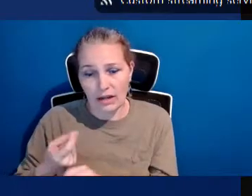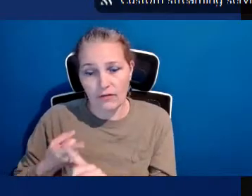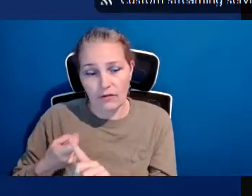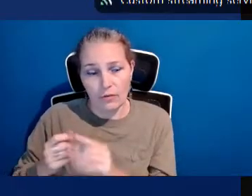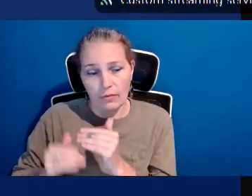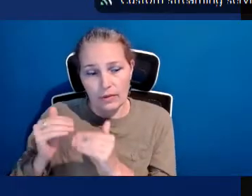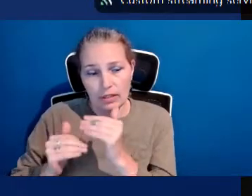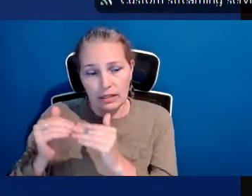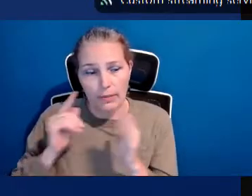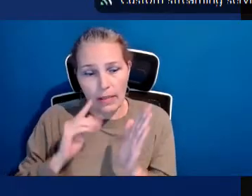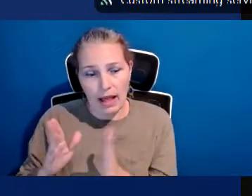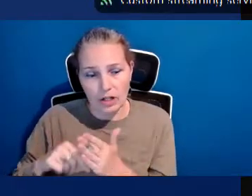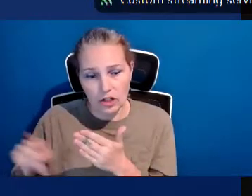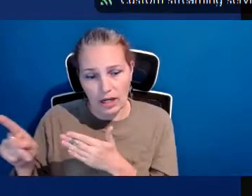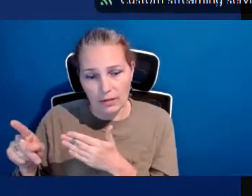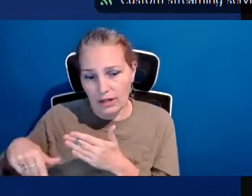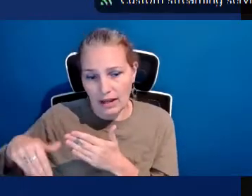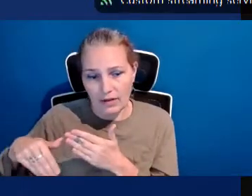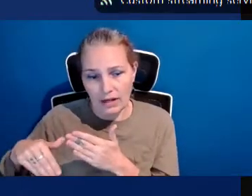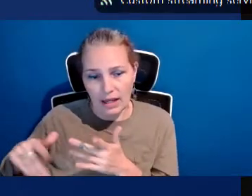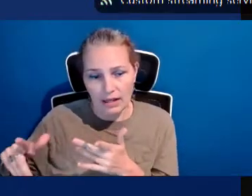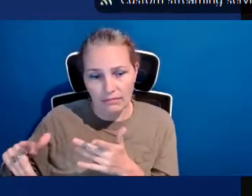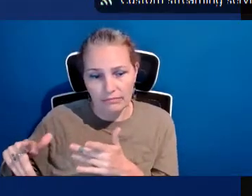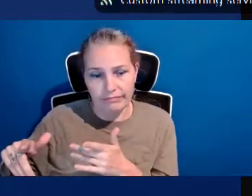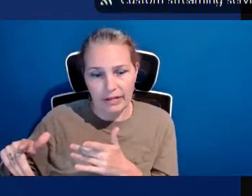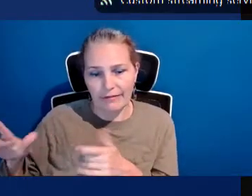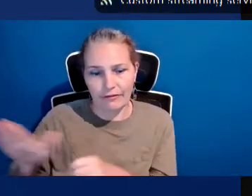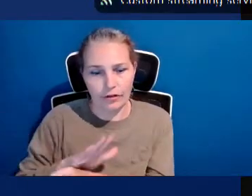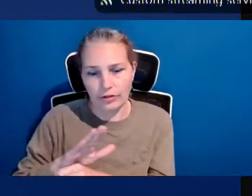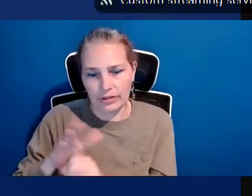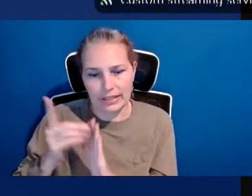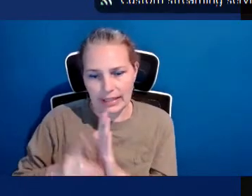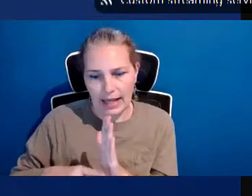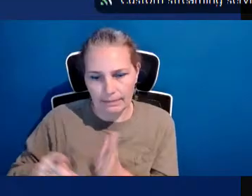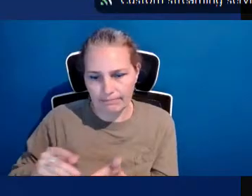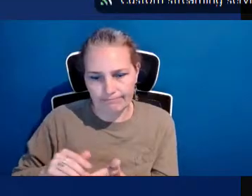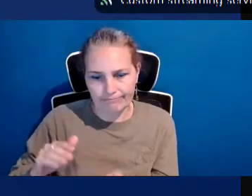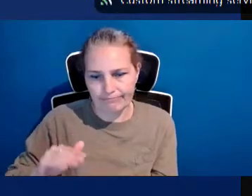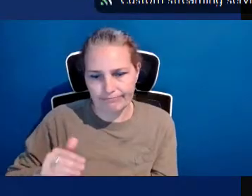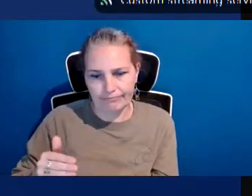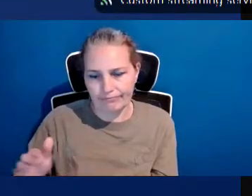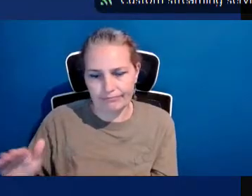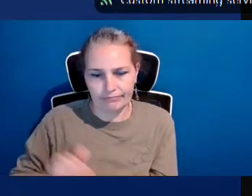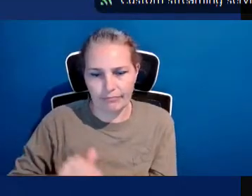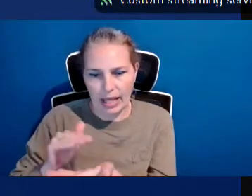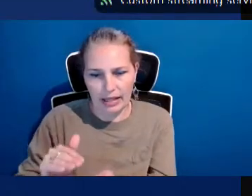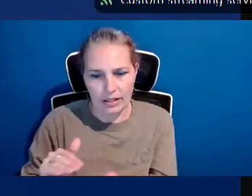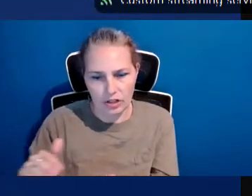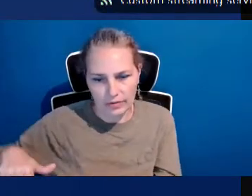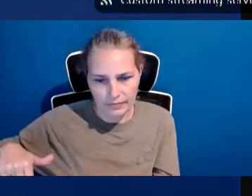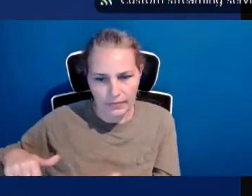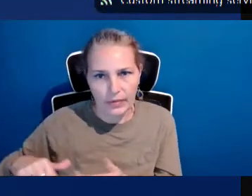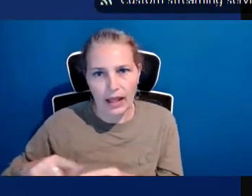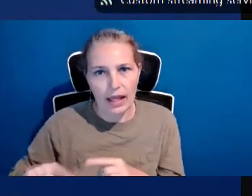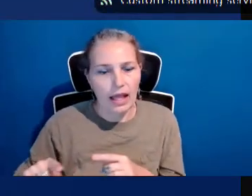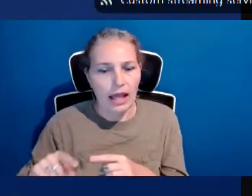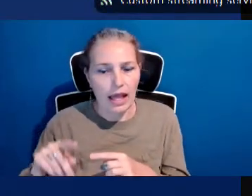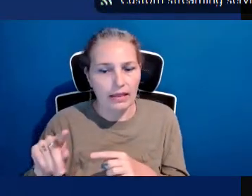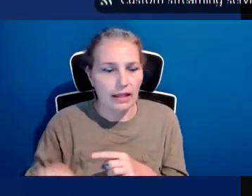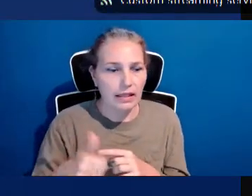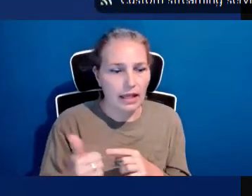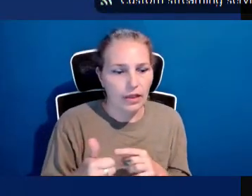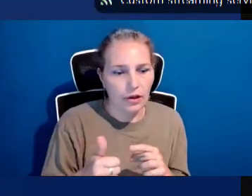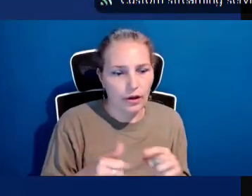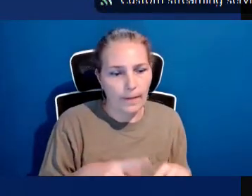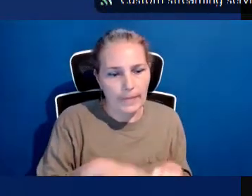review. 77 projects are in initial review, and 48 total have been revised by the designers